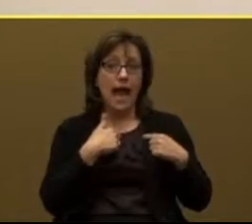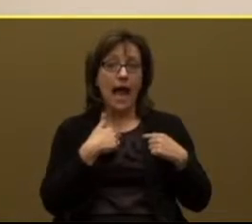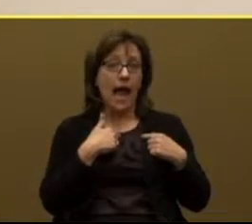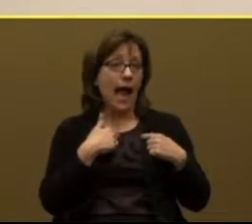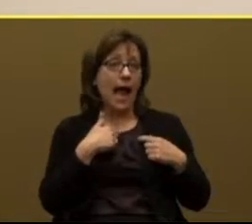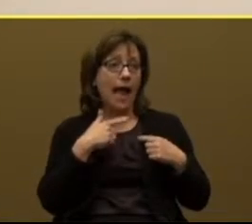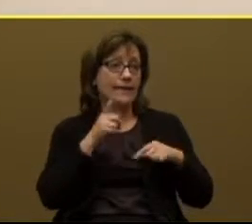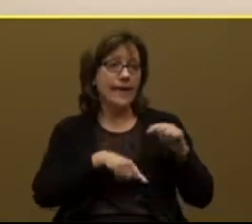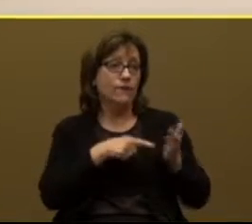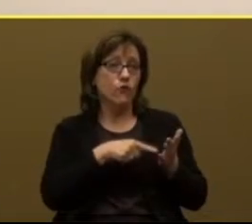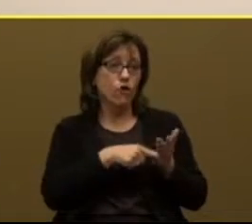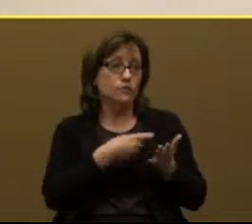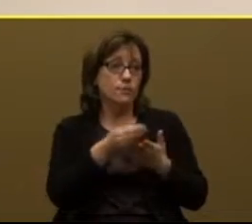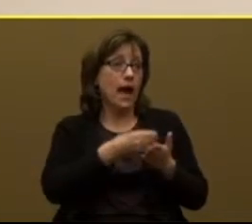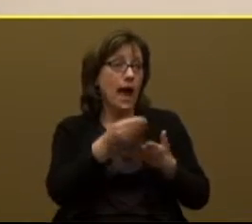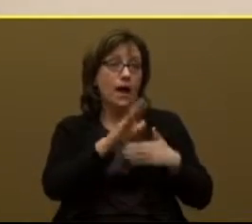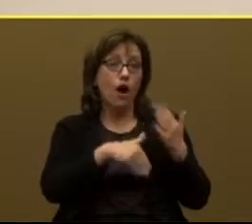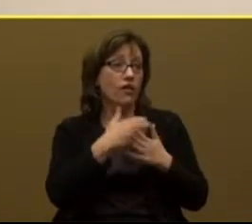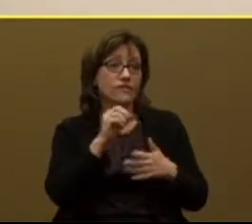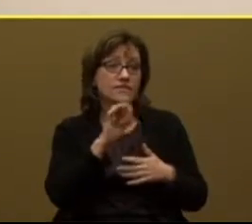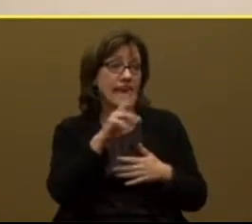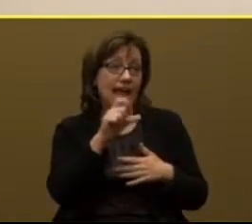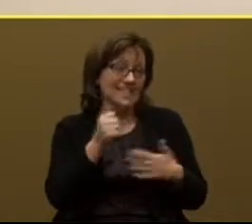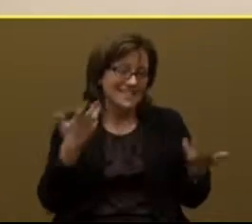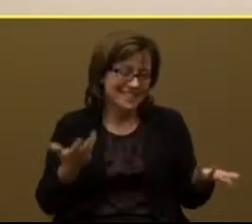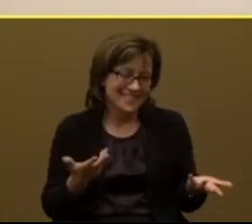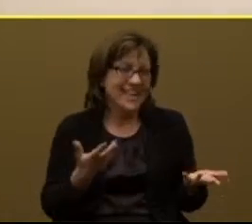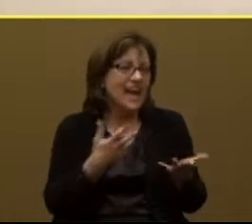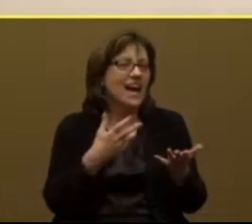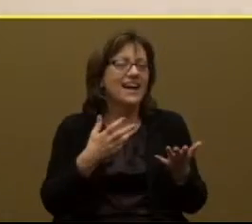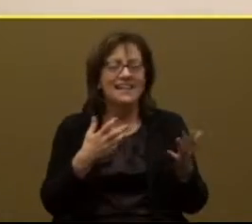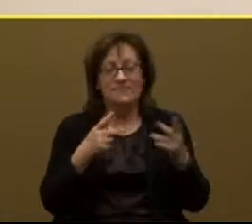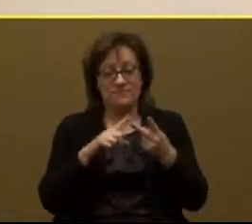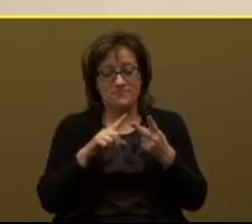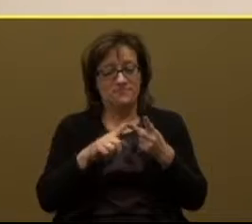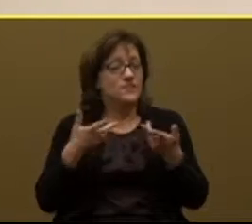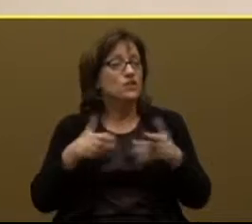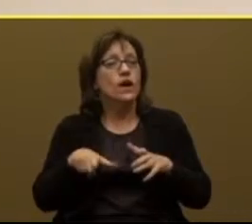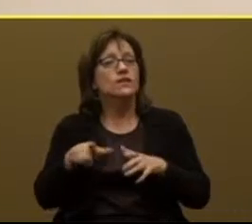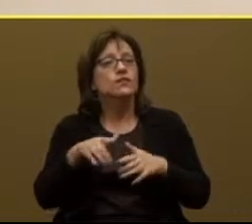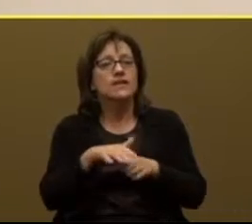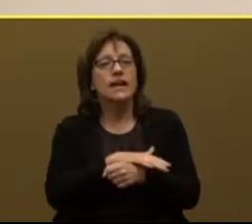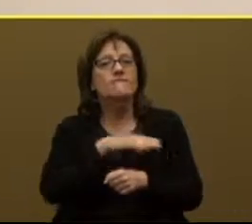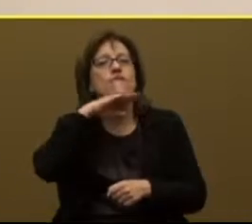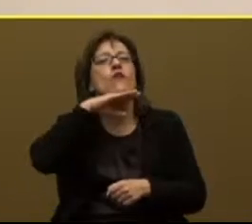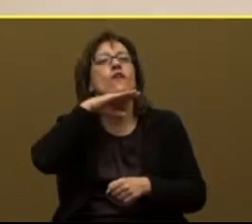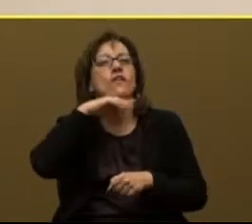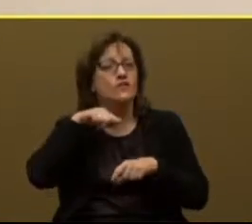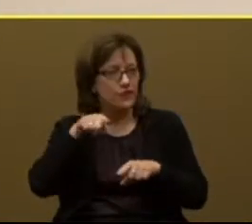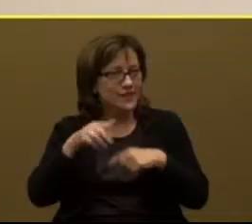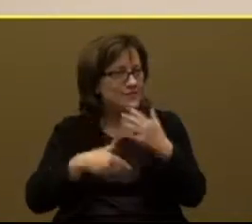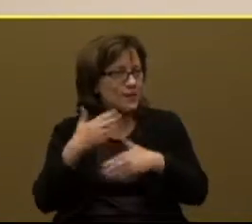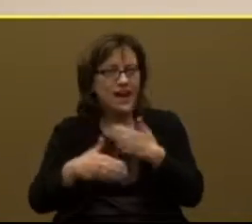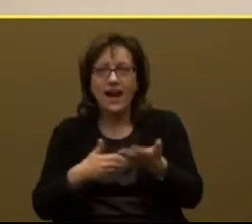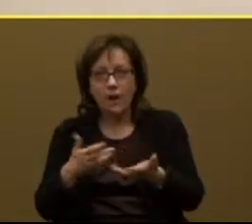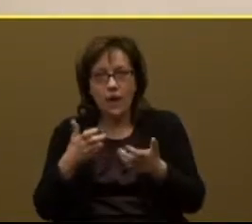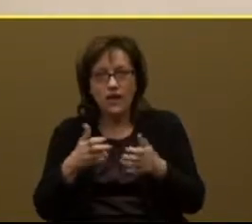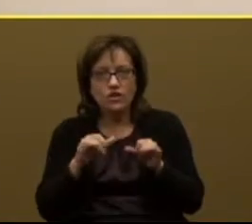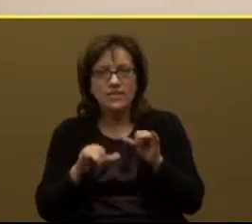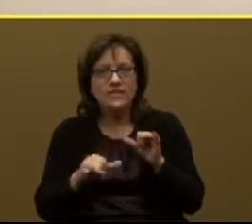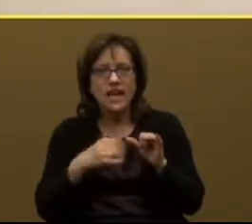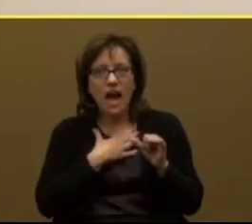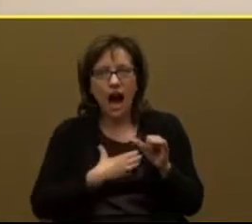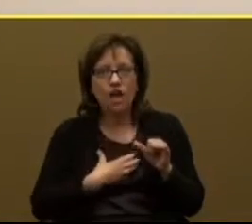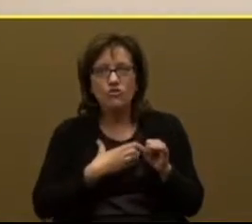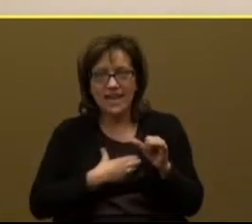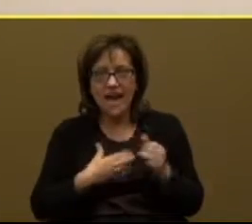my own. Number two, I don't want her to get full during this process, right? I want her to stay